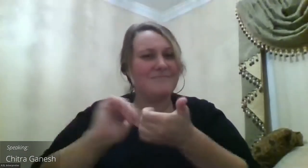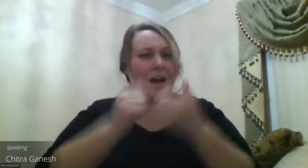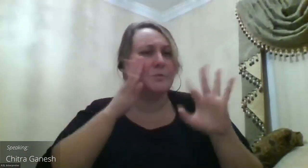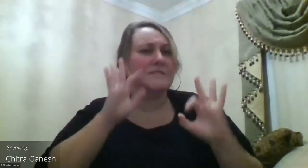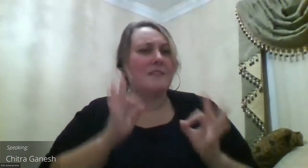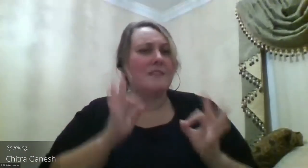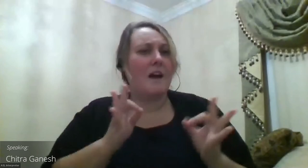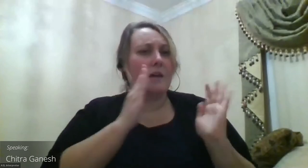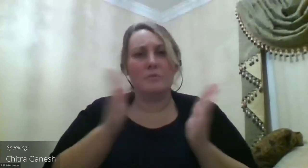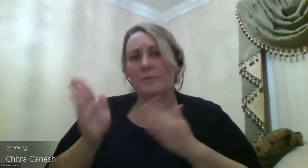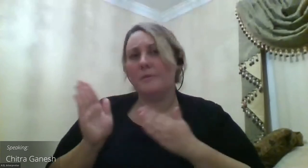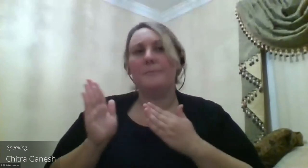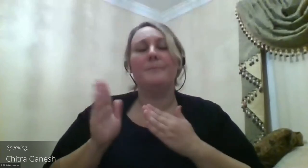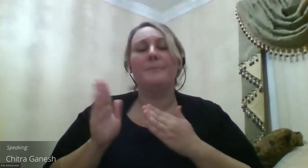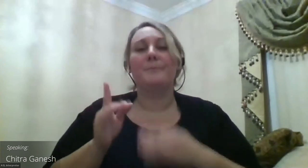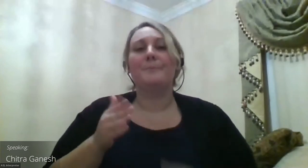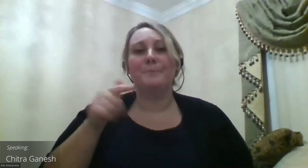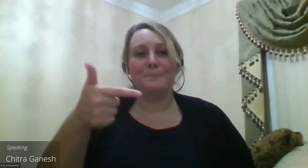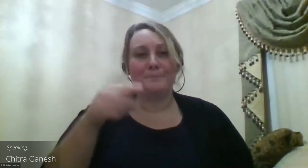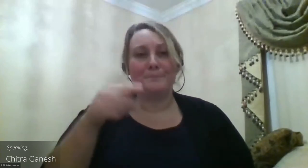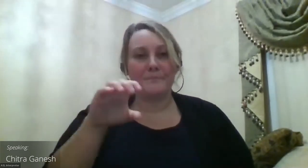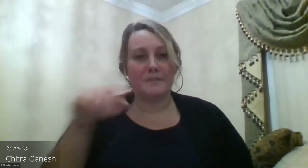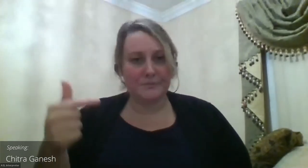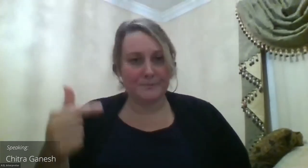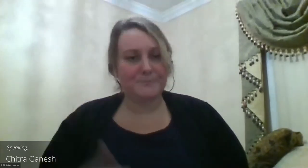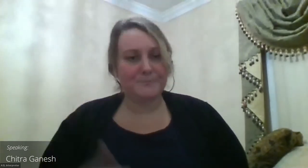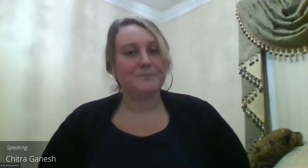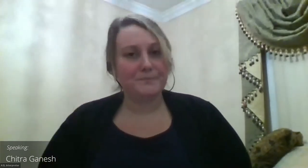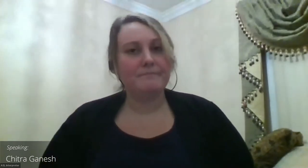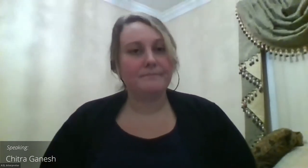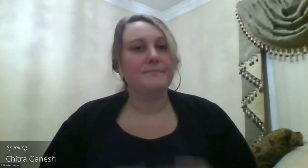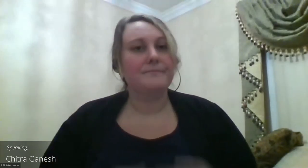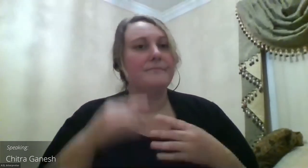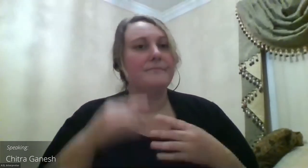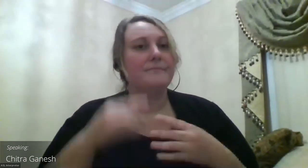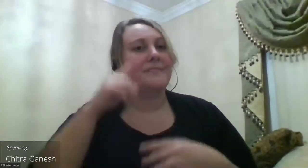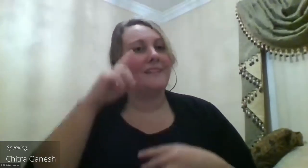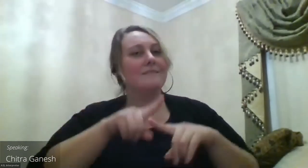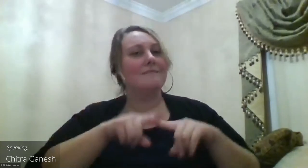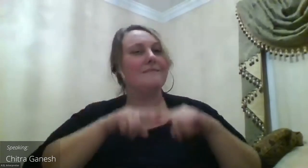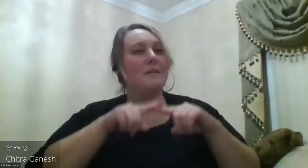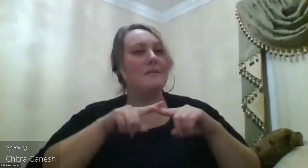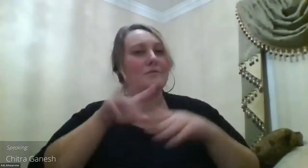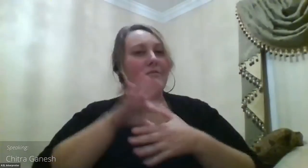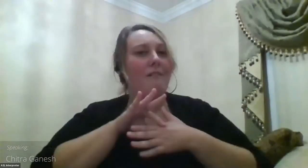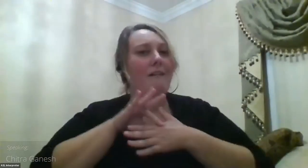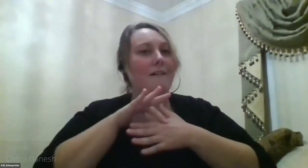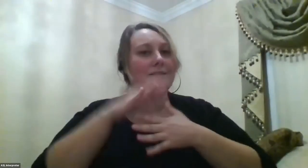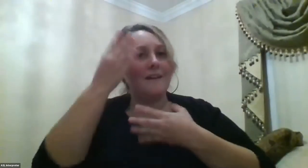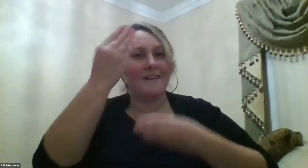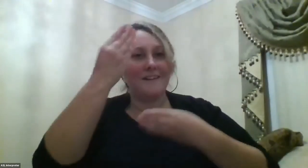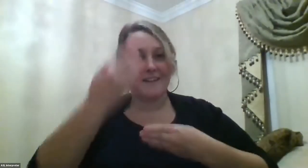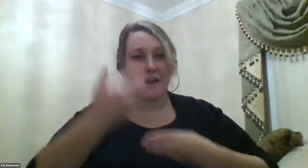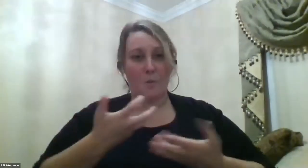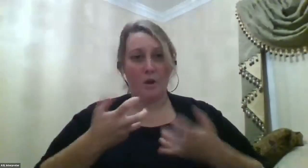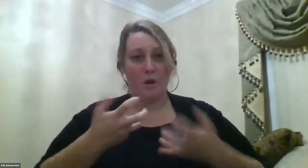of Sultana's dream, it was going to be sort of a serial project. Um, and I was thinking a lot also